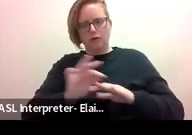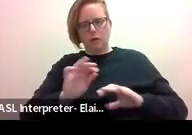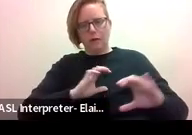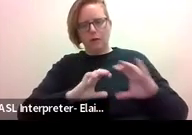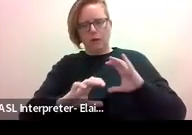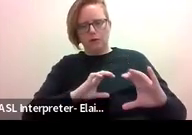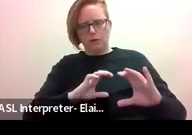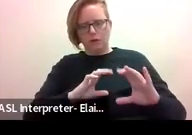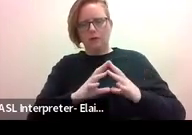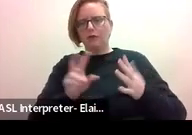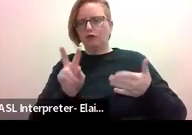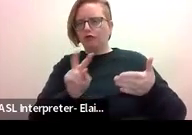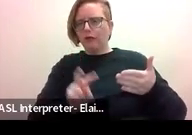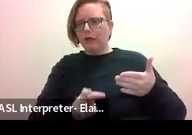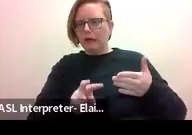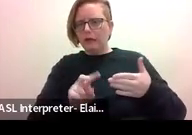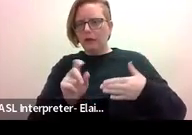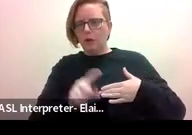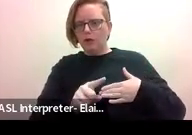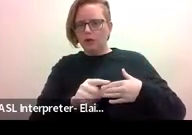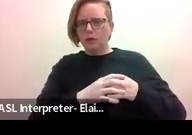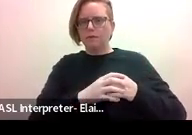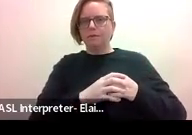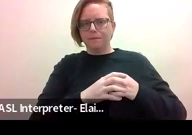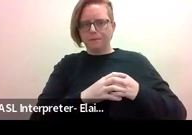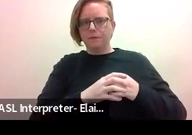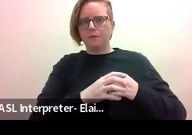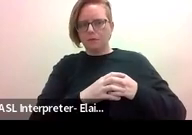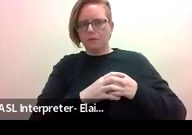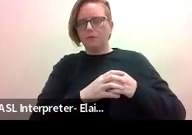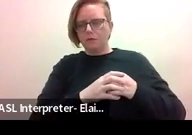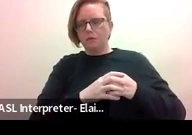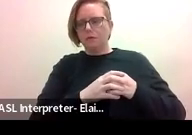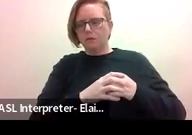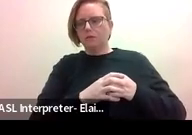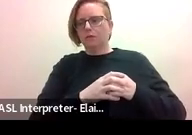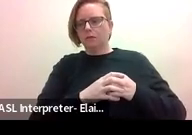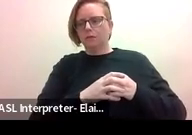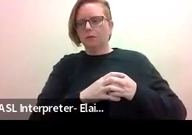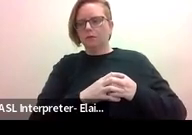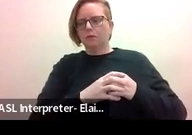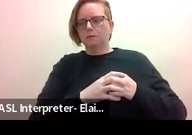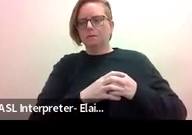T for functional life goals. So